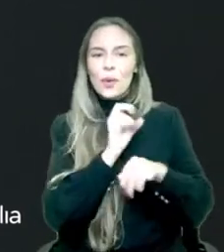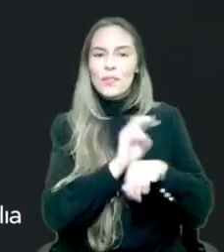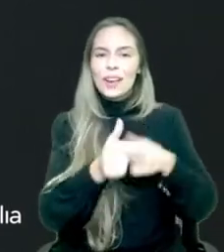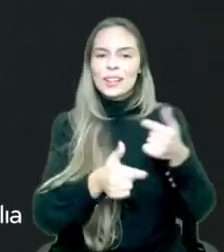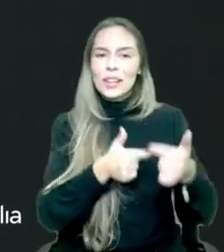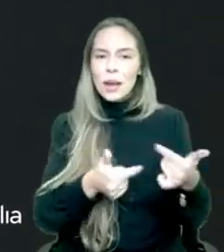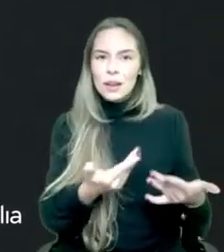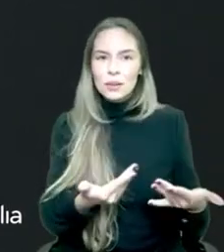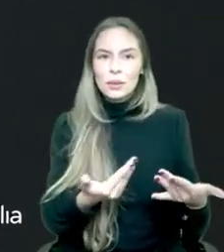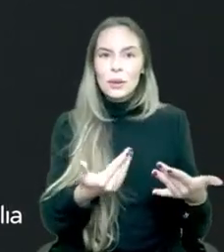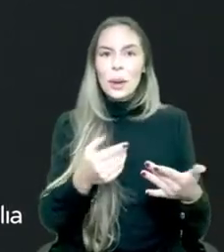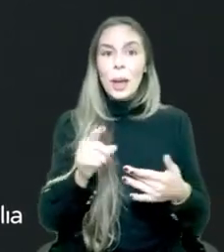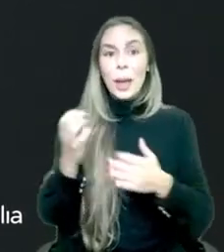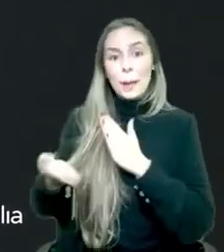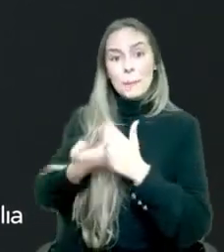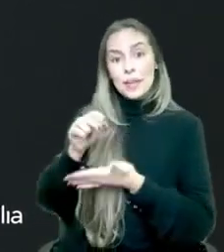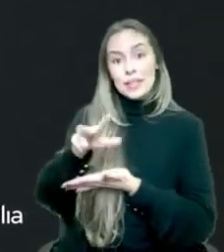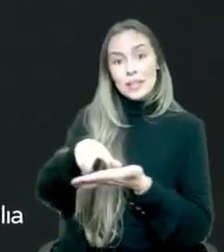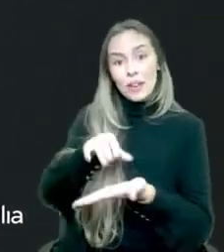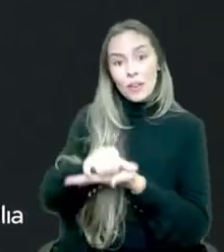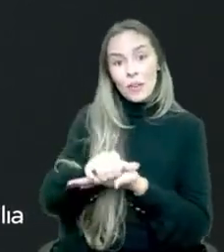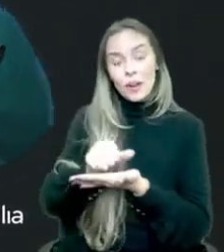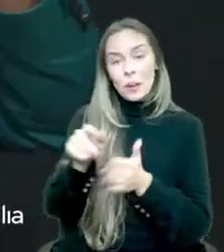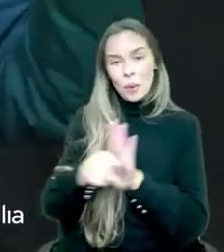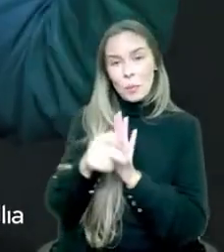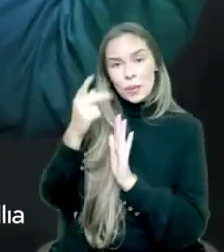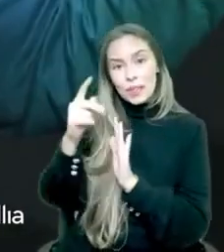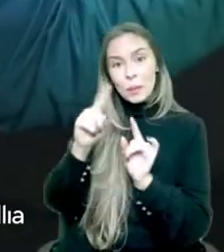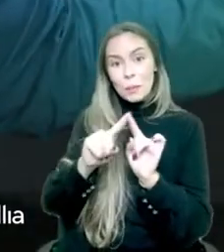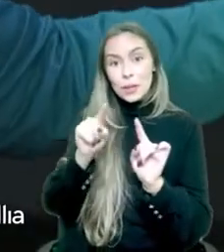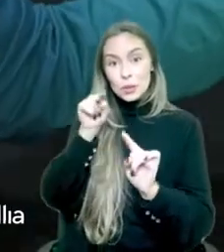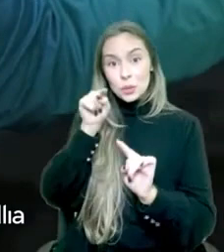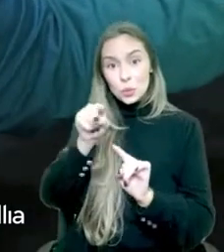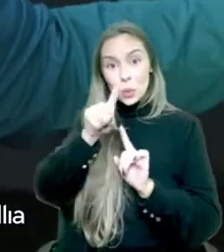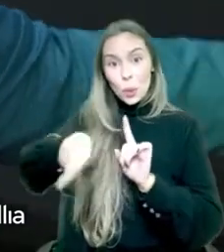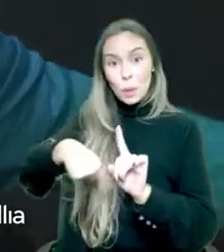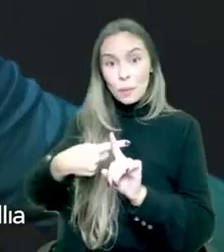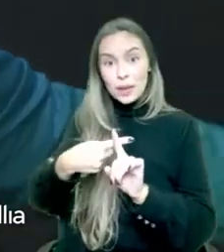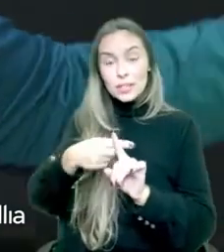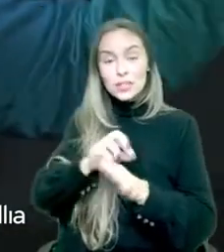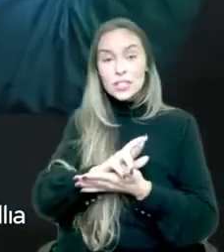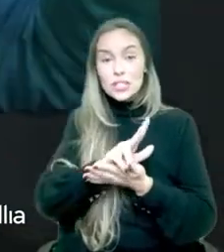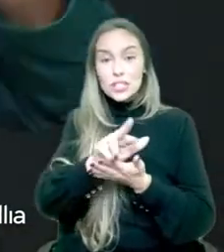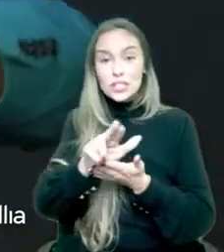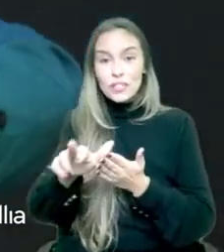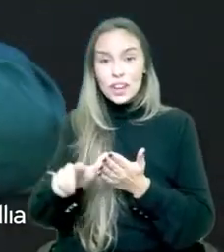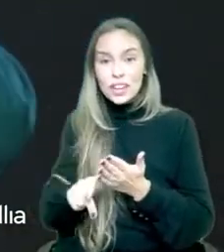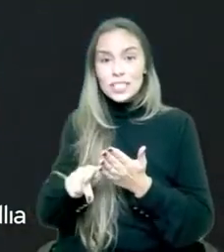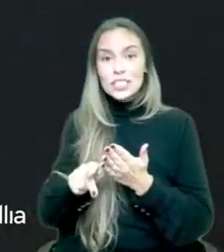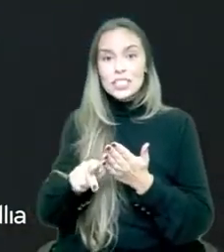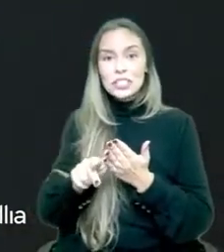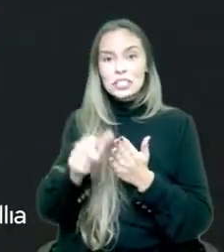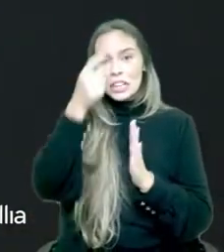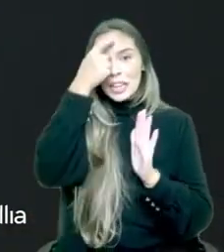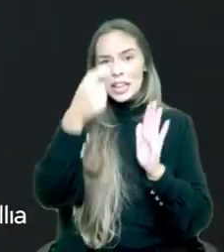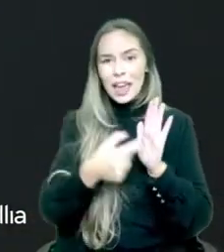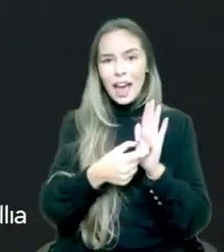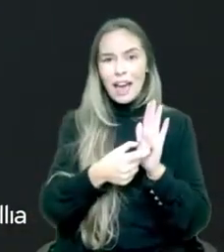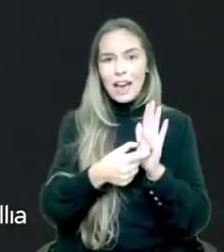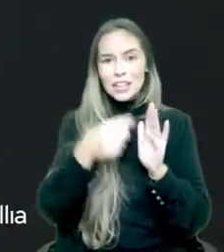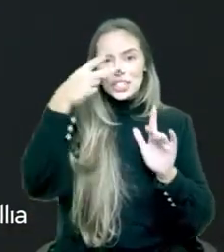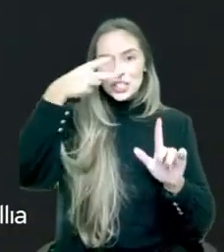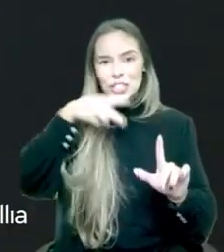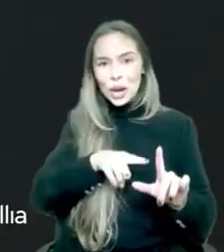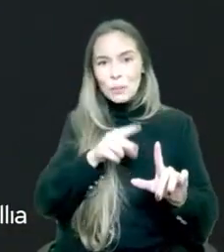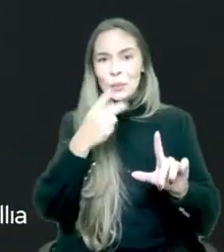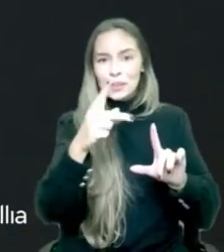you for you, but they're hiring you for all the different AI versions of yourself along with that, right? That you've trained off of your own DNA